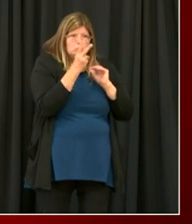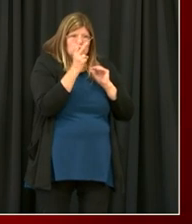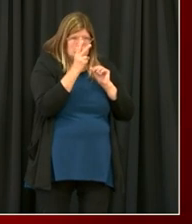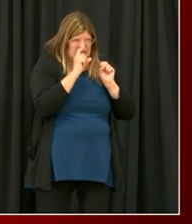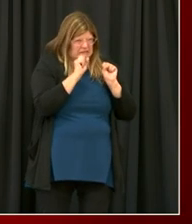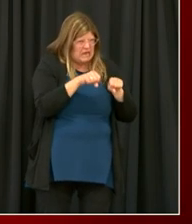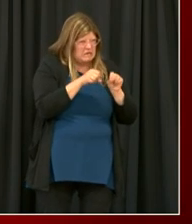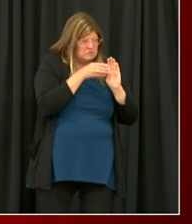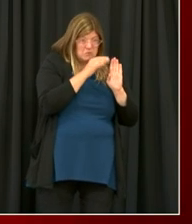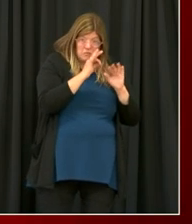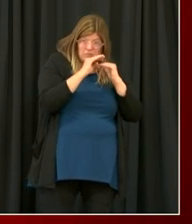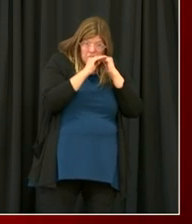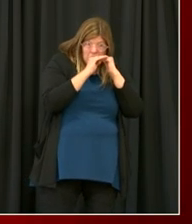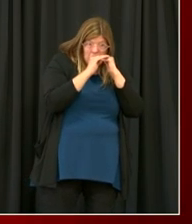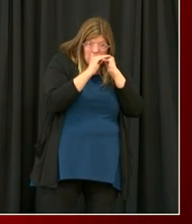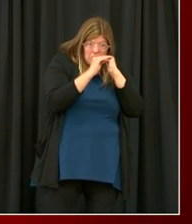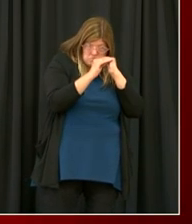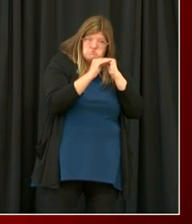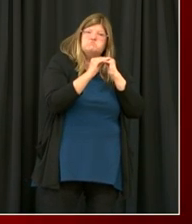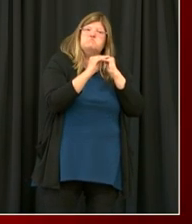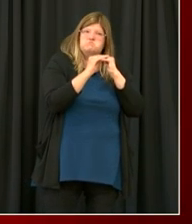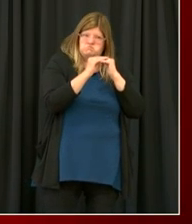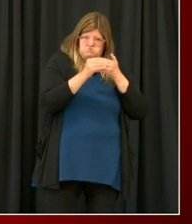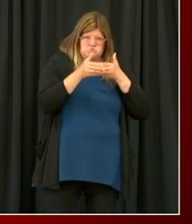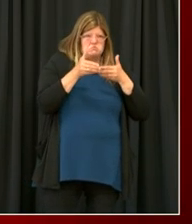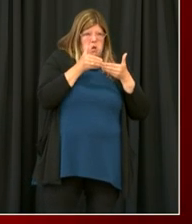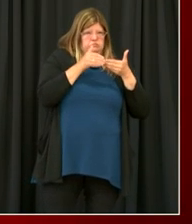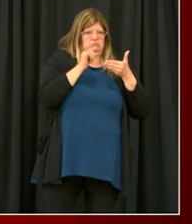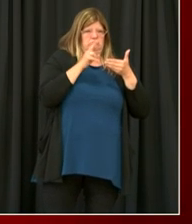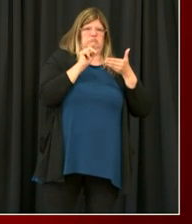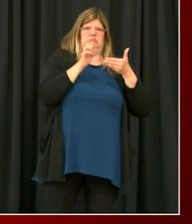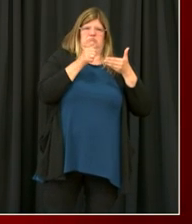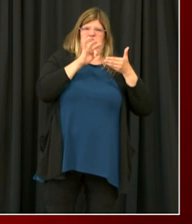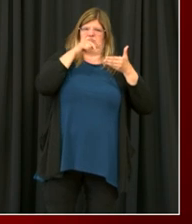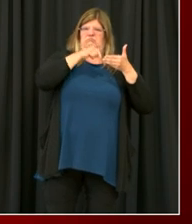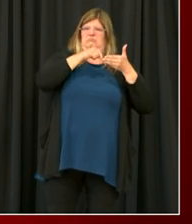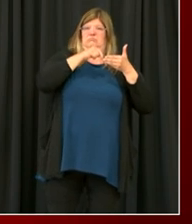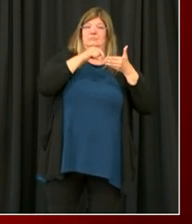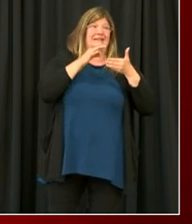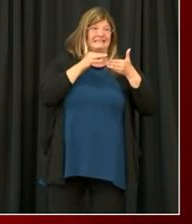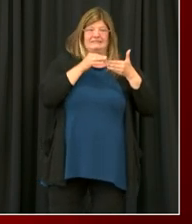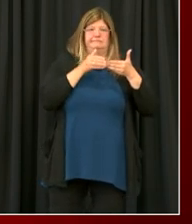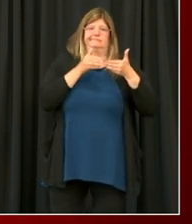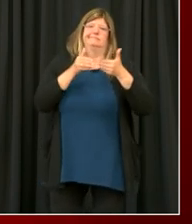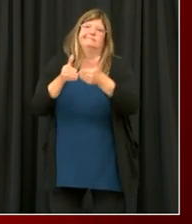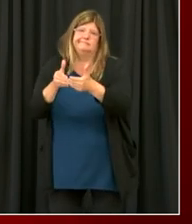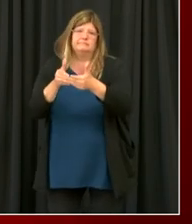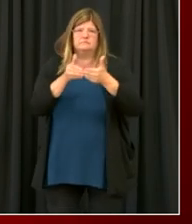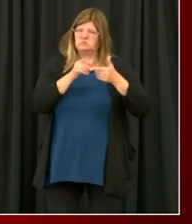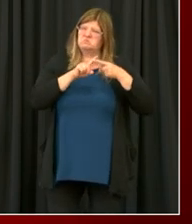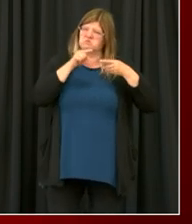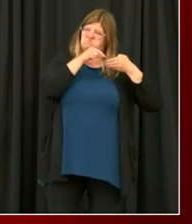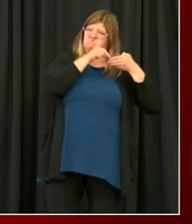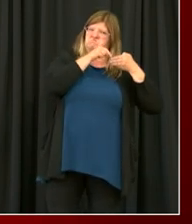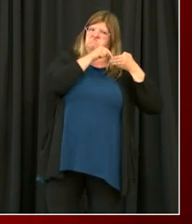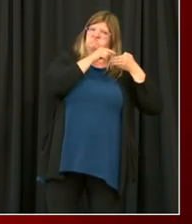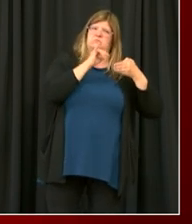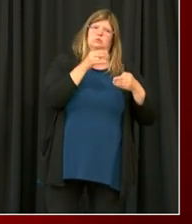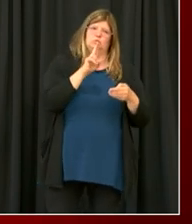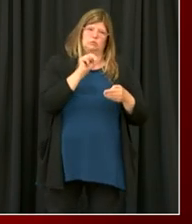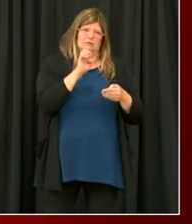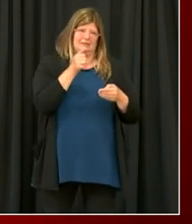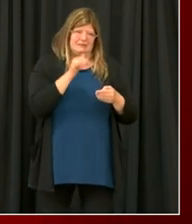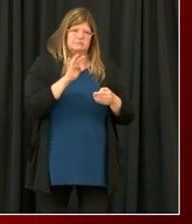numbers continue to trend down. And you see there where we are with community spread in